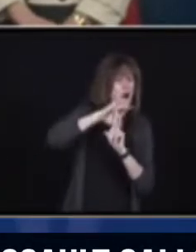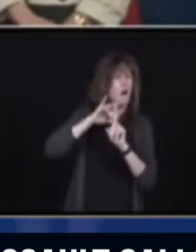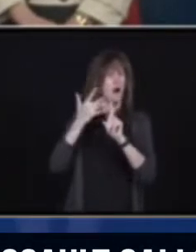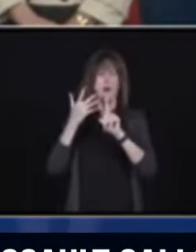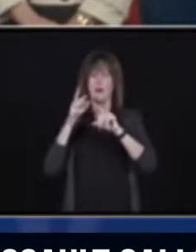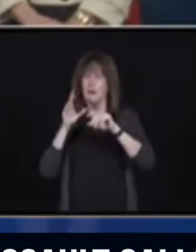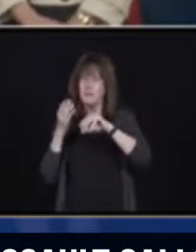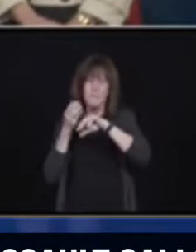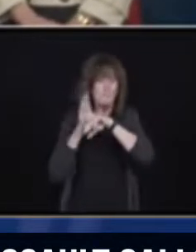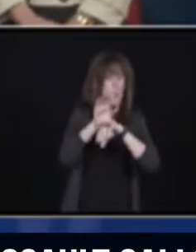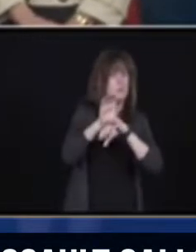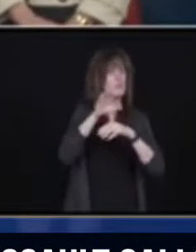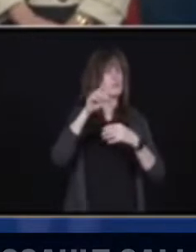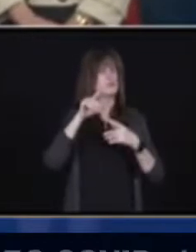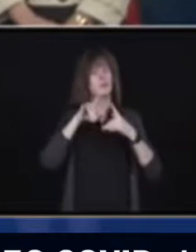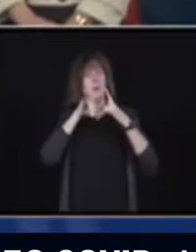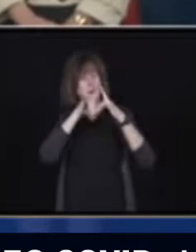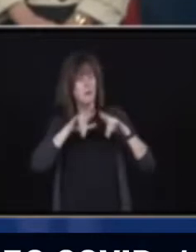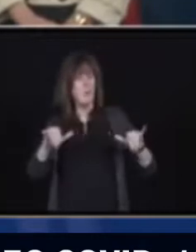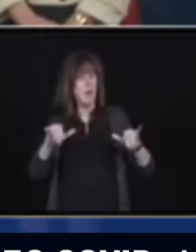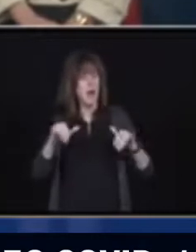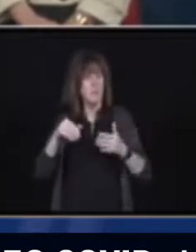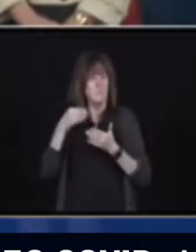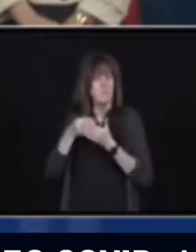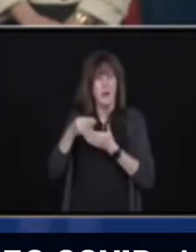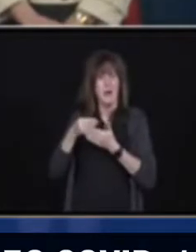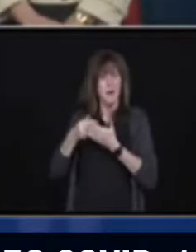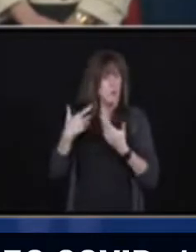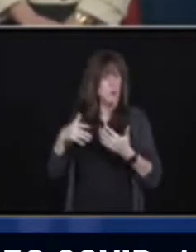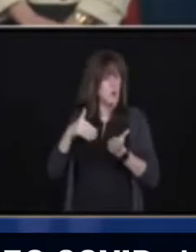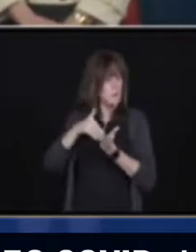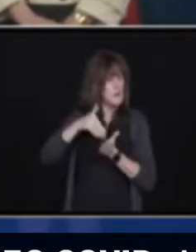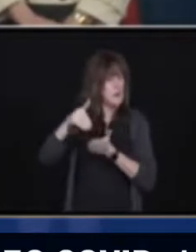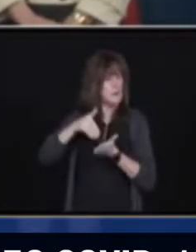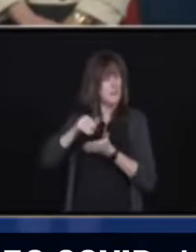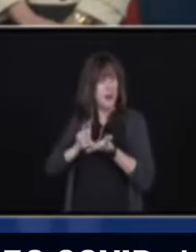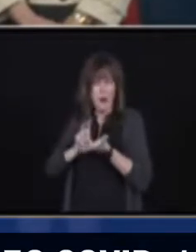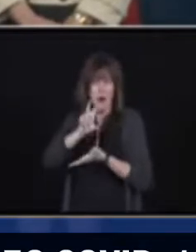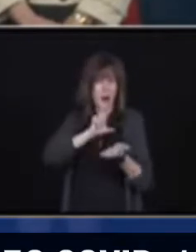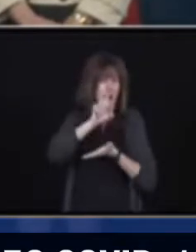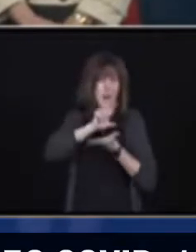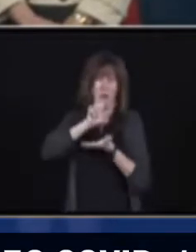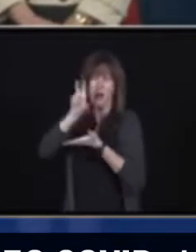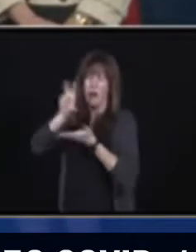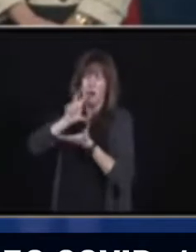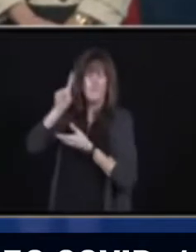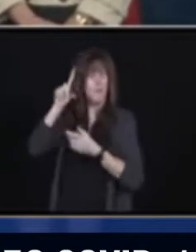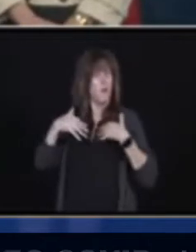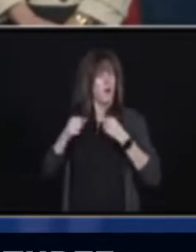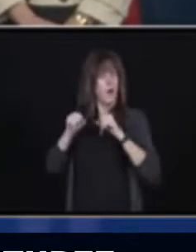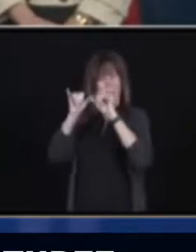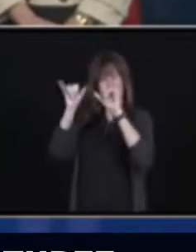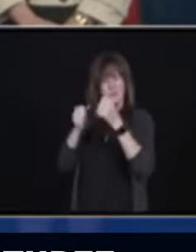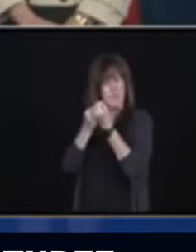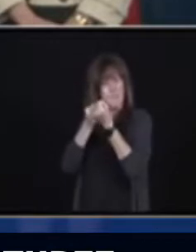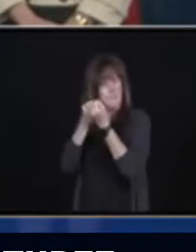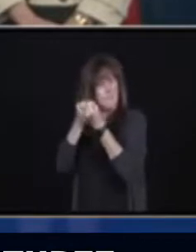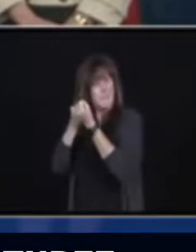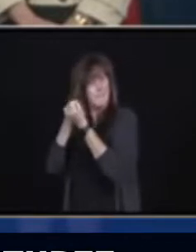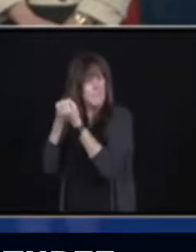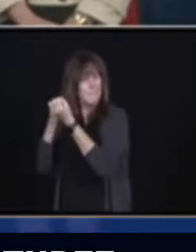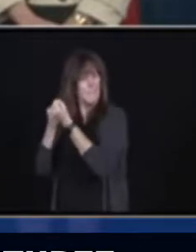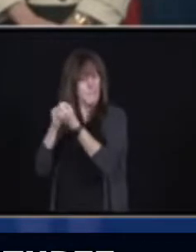we've invested billions of dollars to increase capacity in our healthcare system. These steps, they've helped thanks